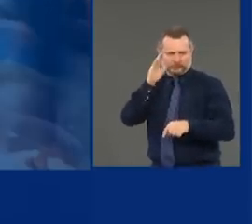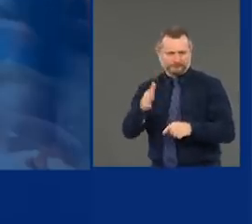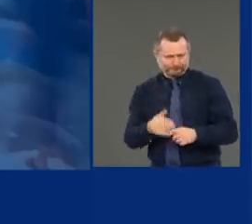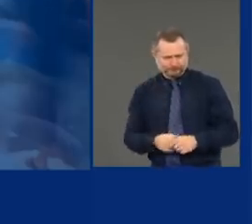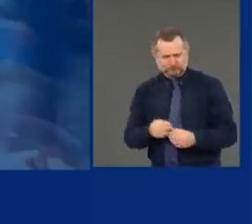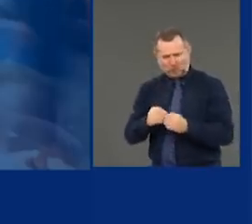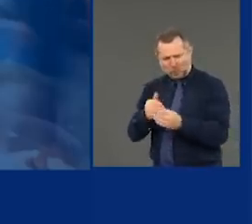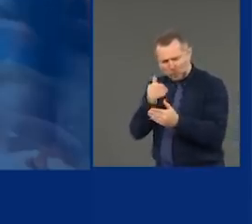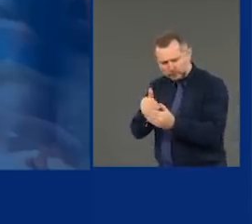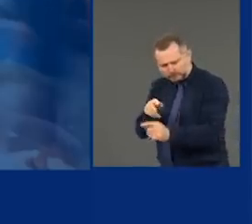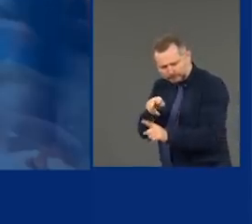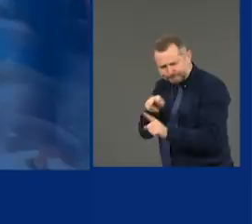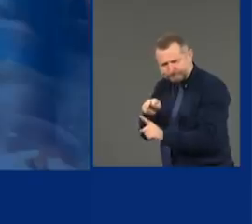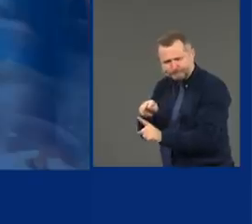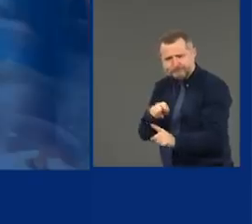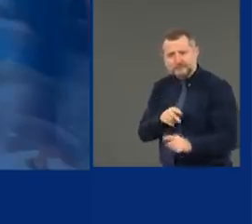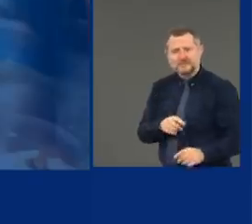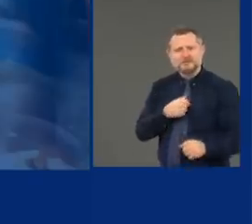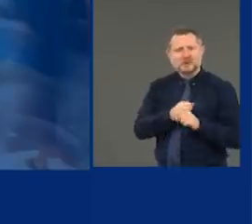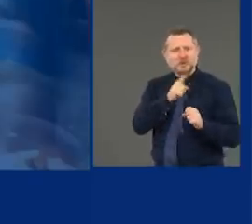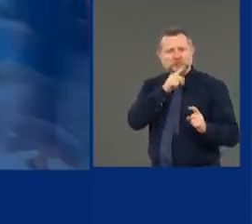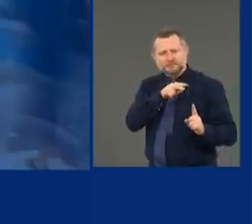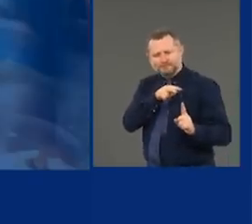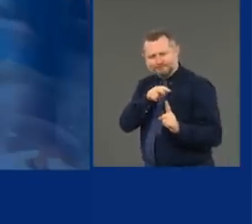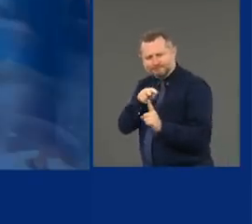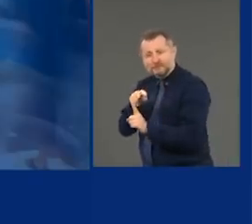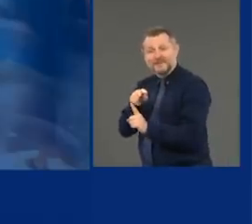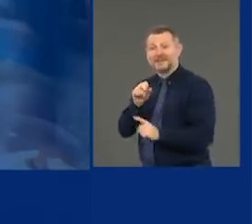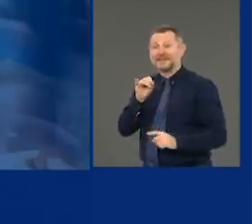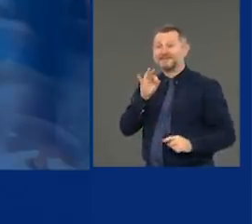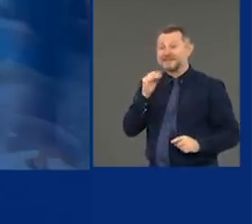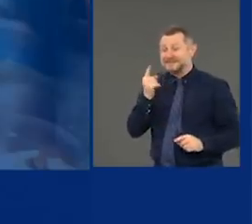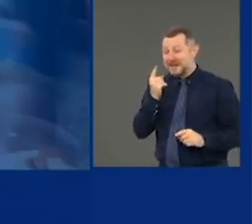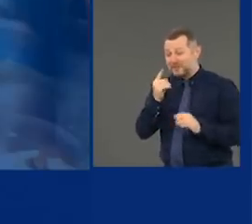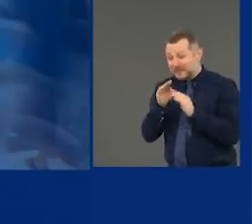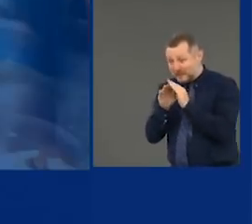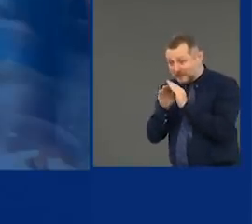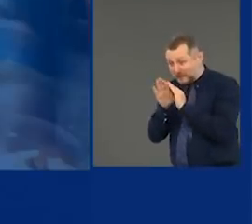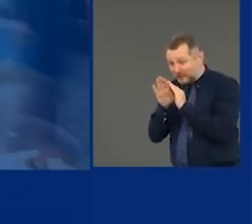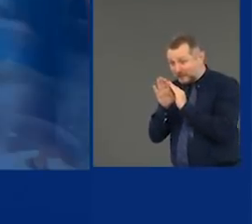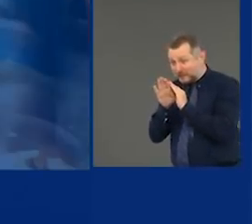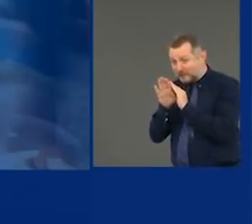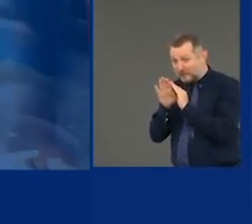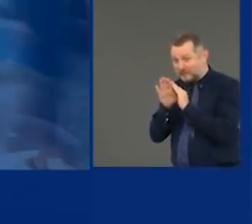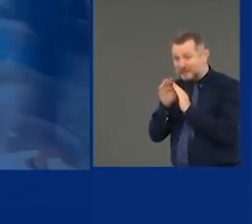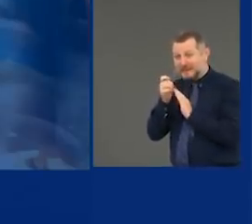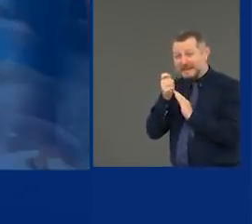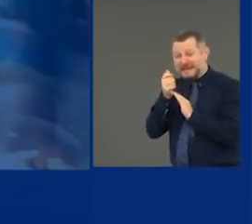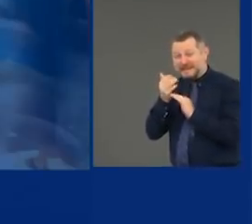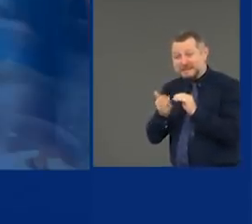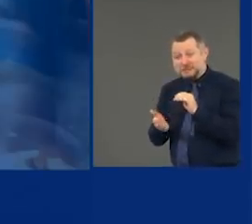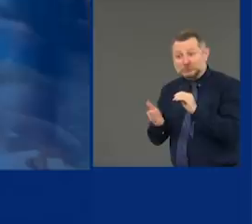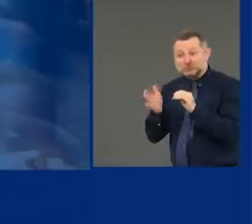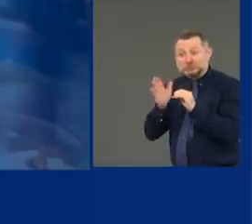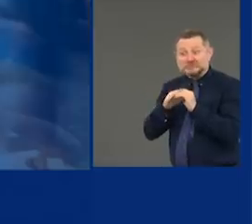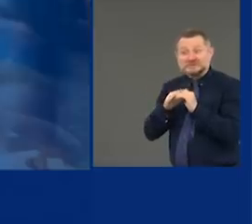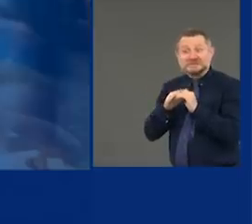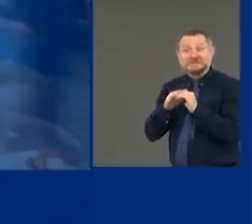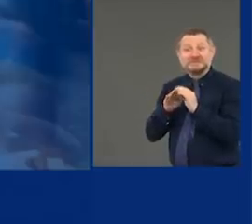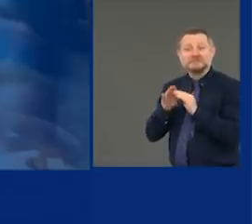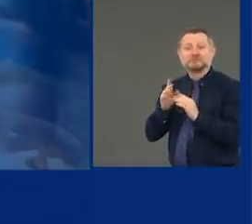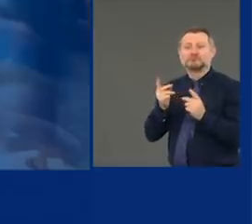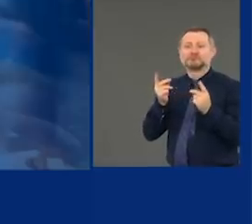Take a snapshot every day. If you see any increase in the infection rate, then